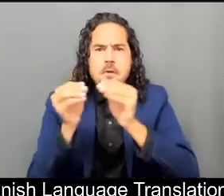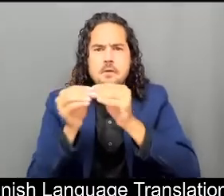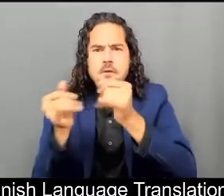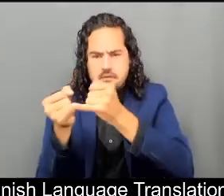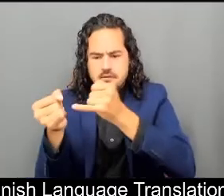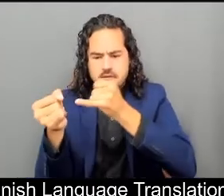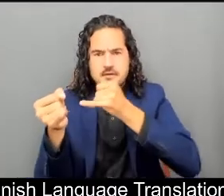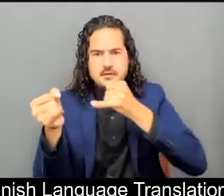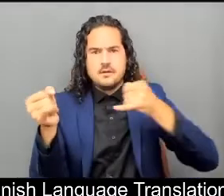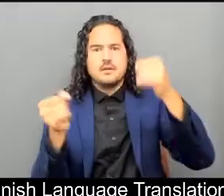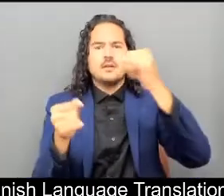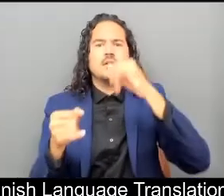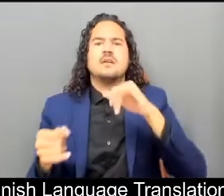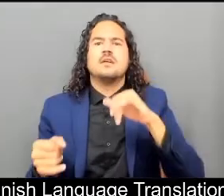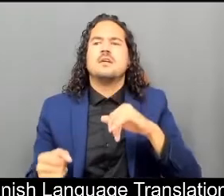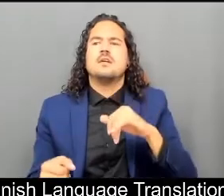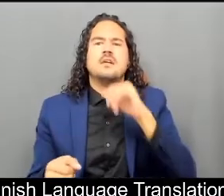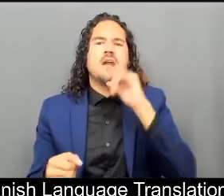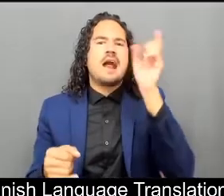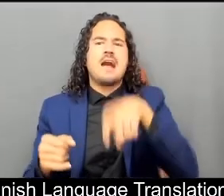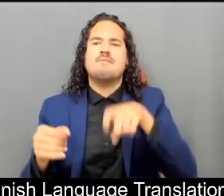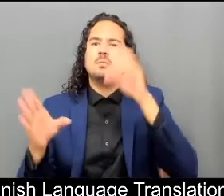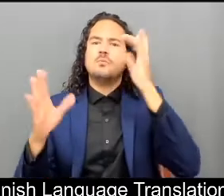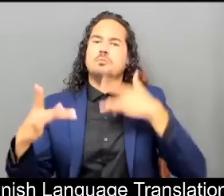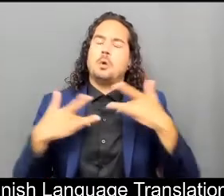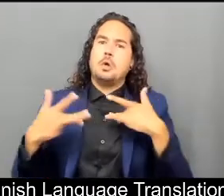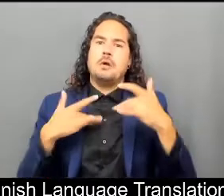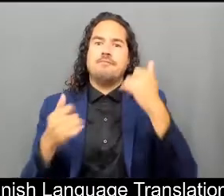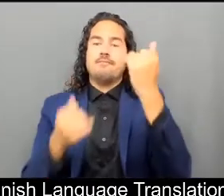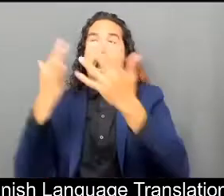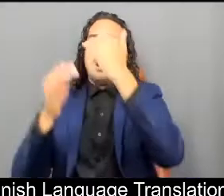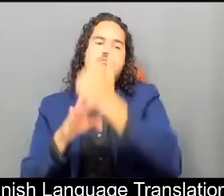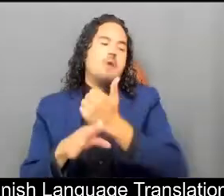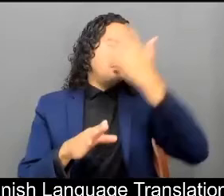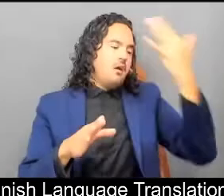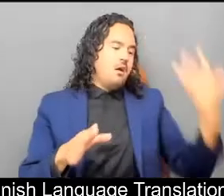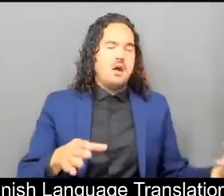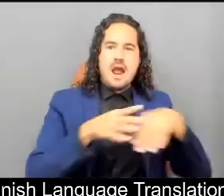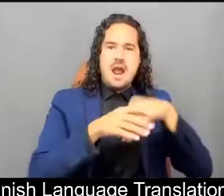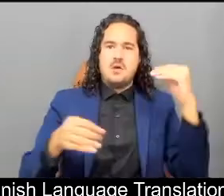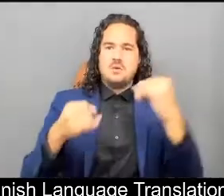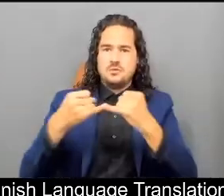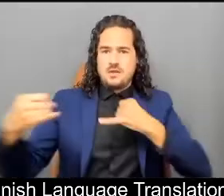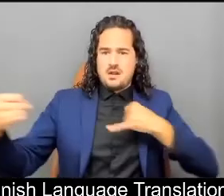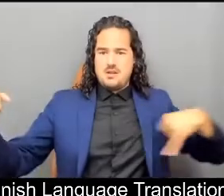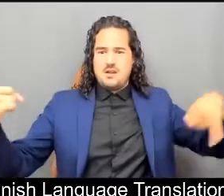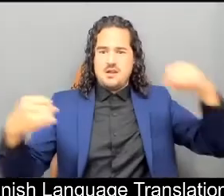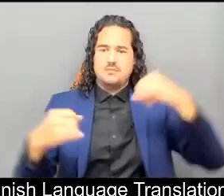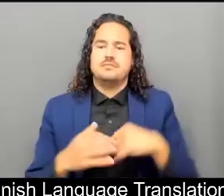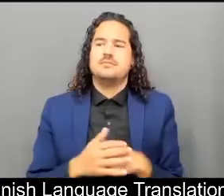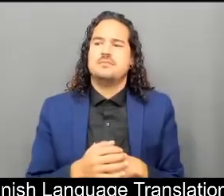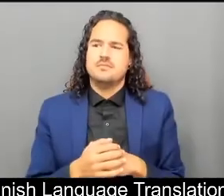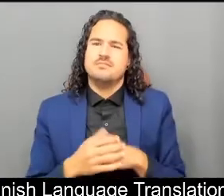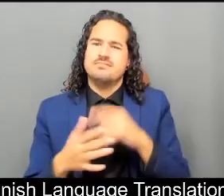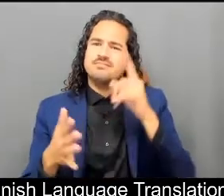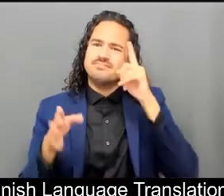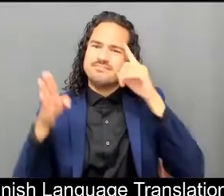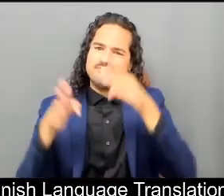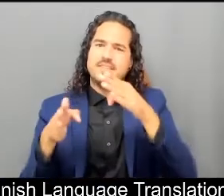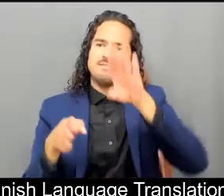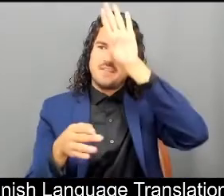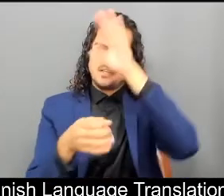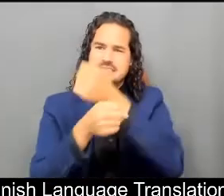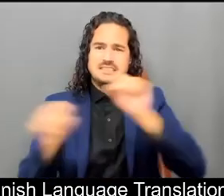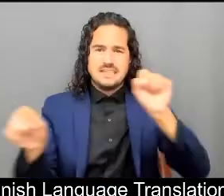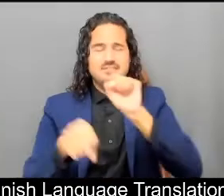our lines. Okay, while we look out for our firefighter safety, we have to be able to mitigate the hazards that are out there. The trees